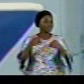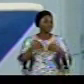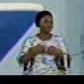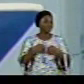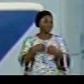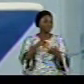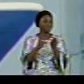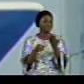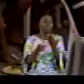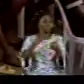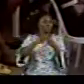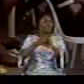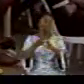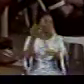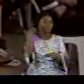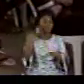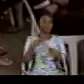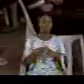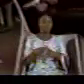God can do.